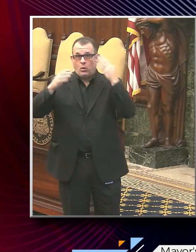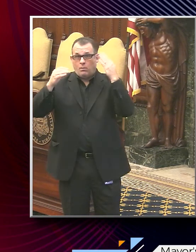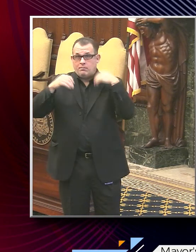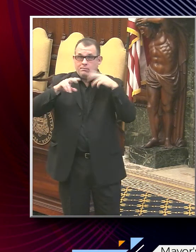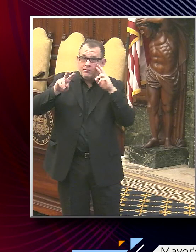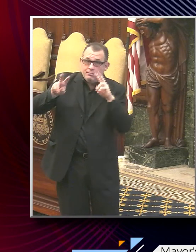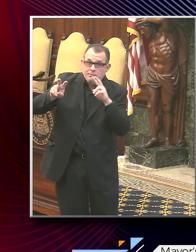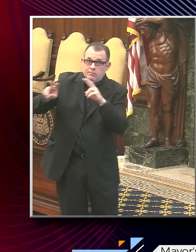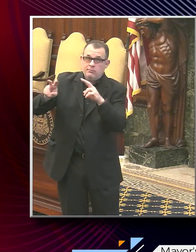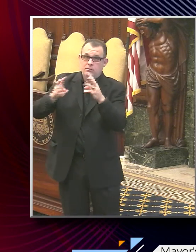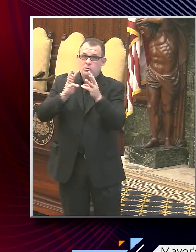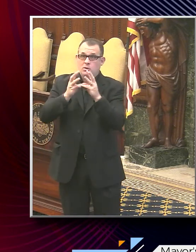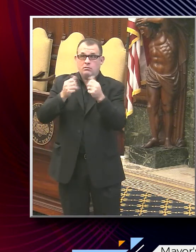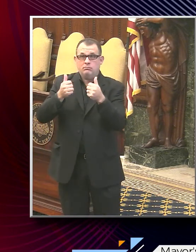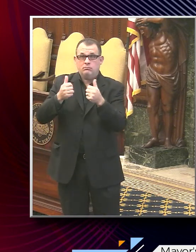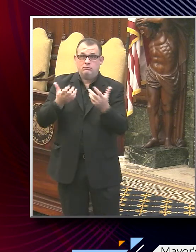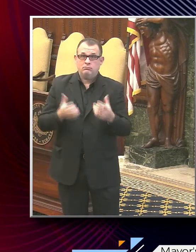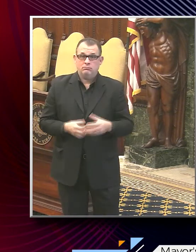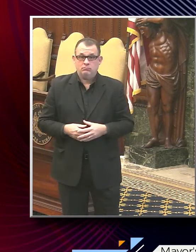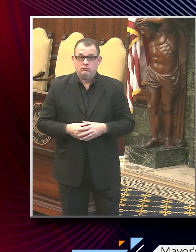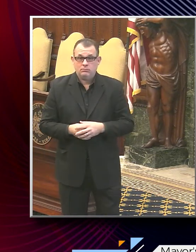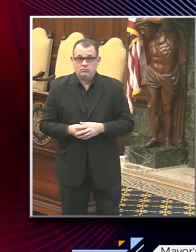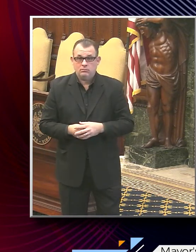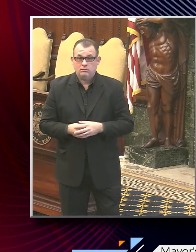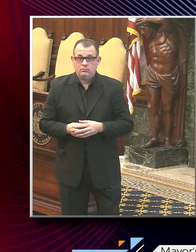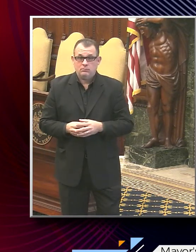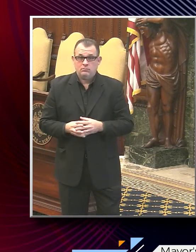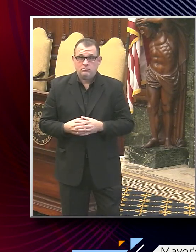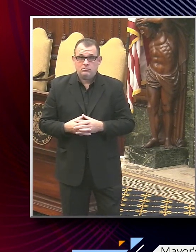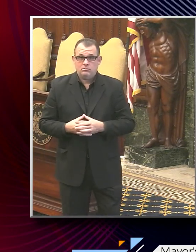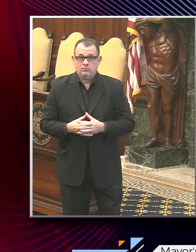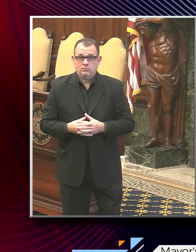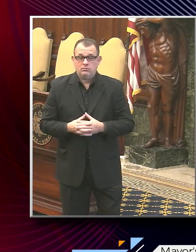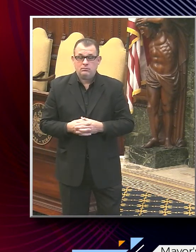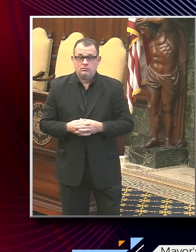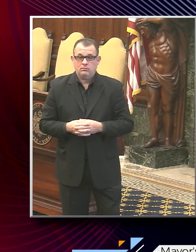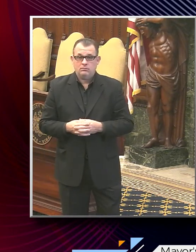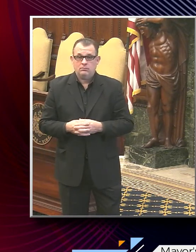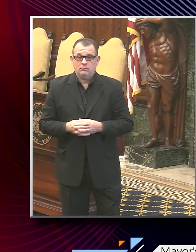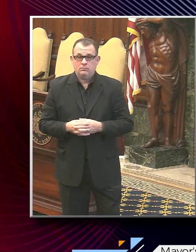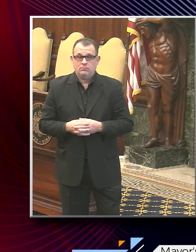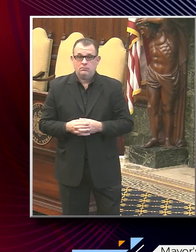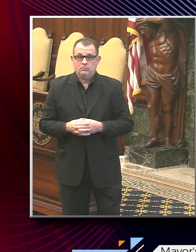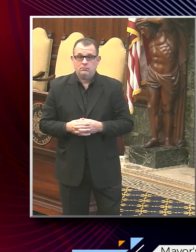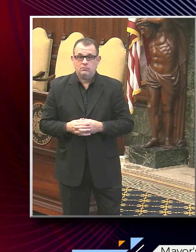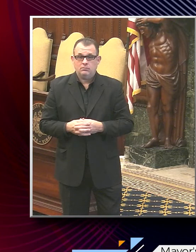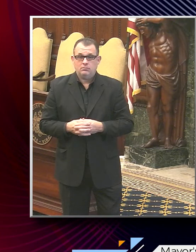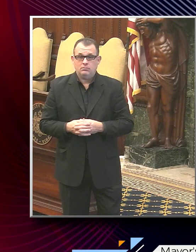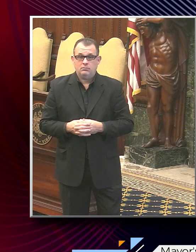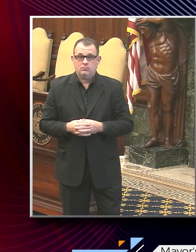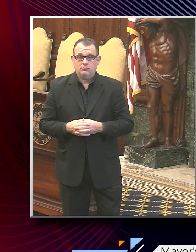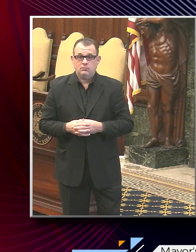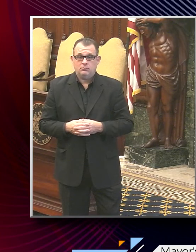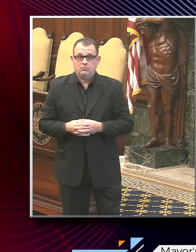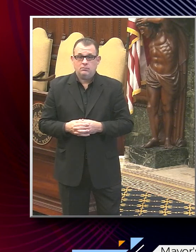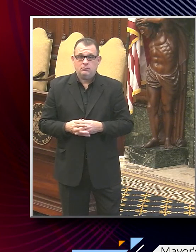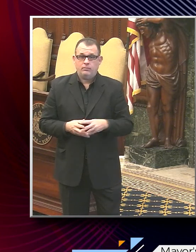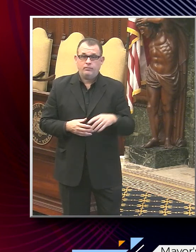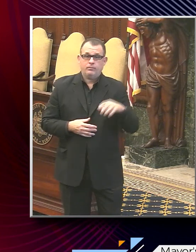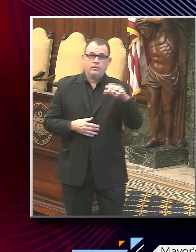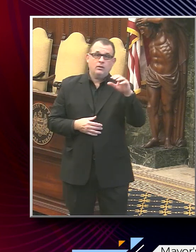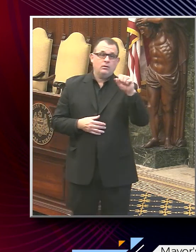Okay, those are my questions. Thank you. Okay. Thank you, Pat. Let's go now to Sean Walsh of the